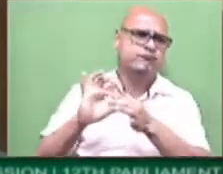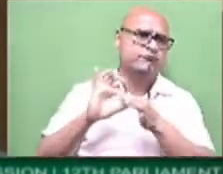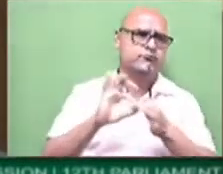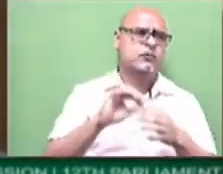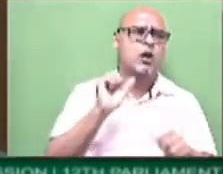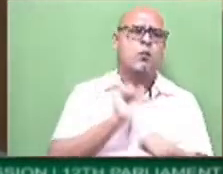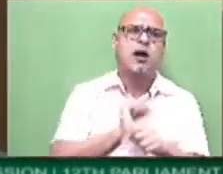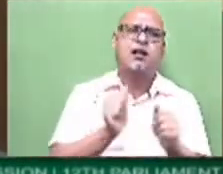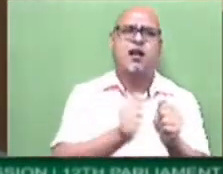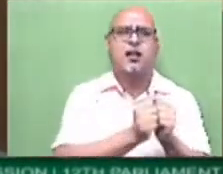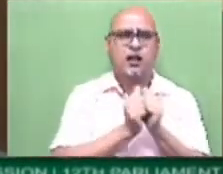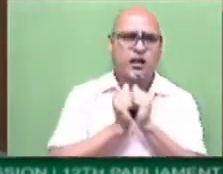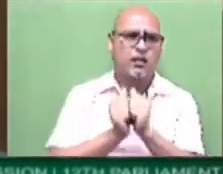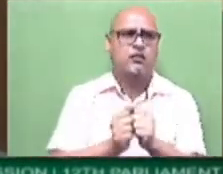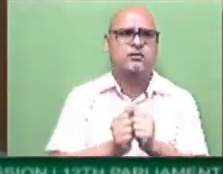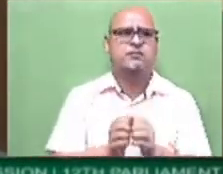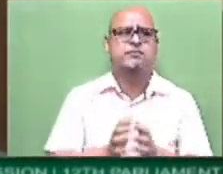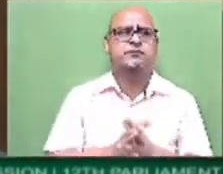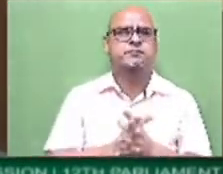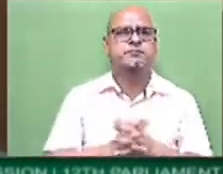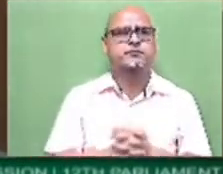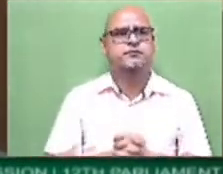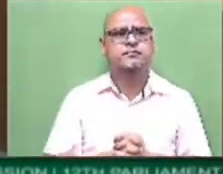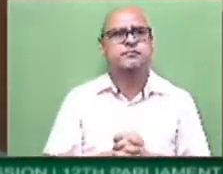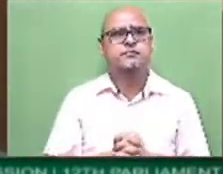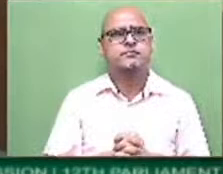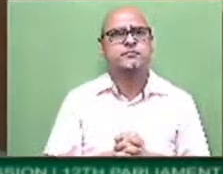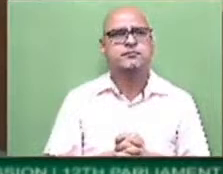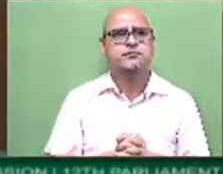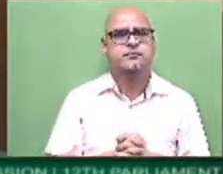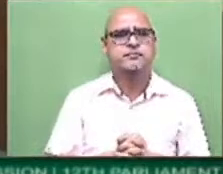and understand this, because